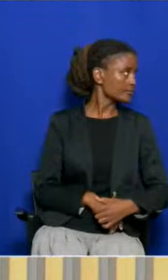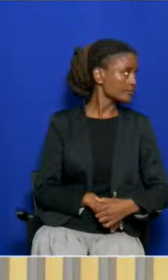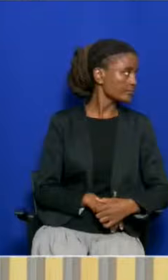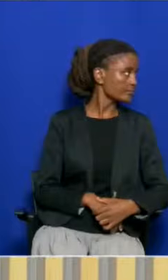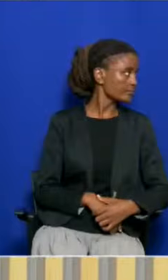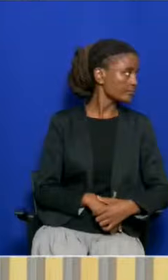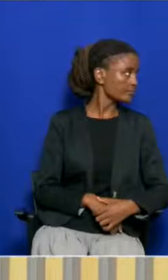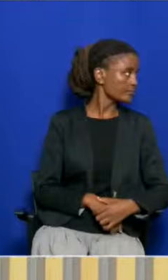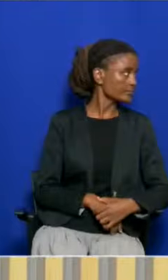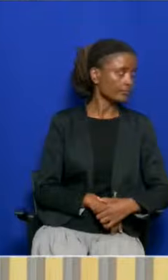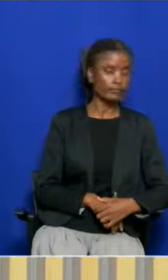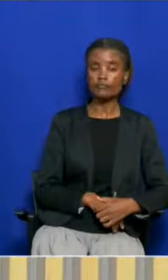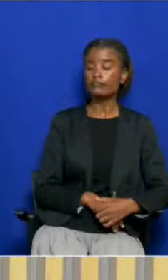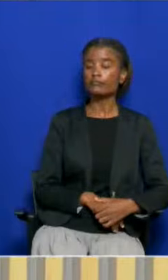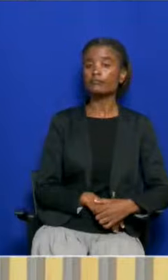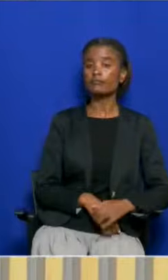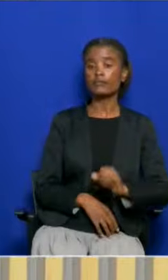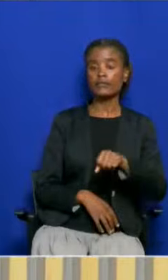the